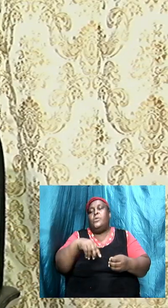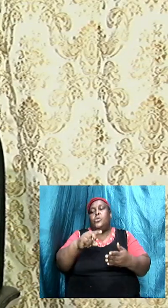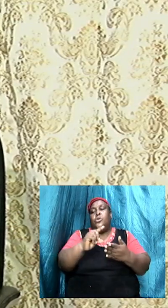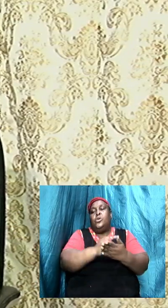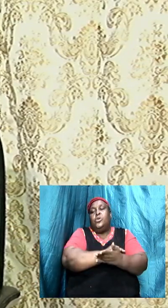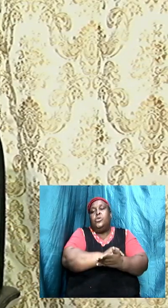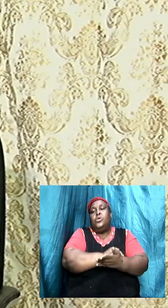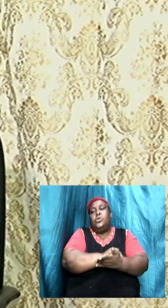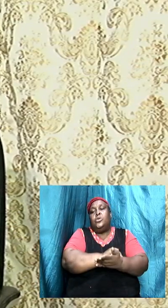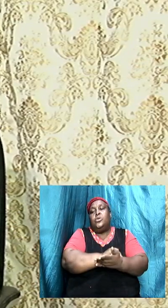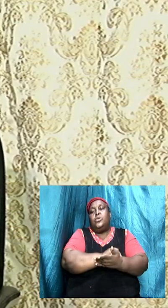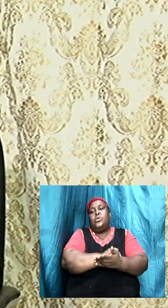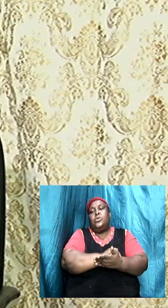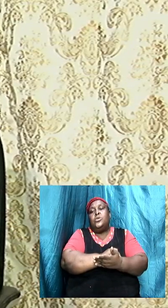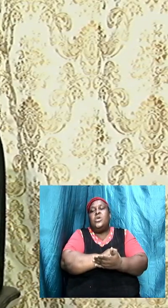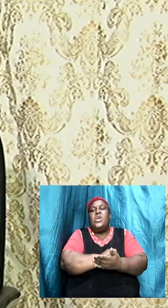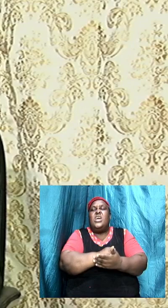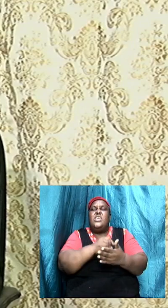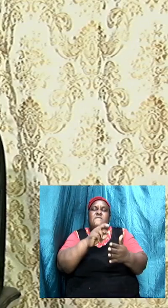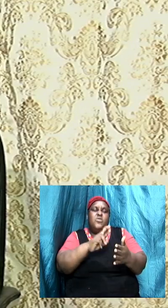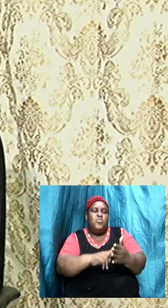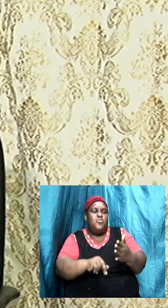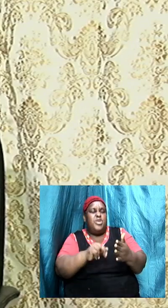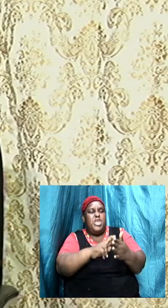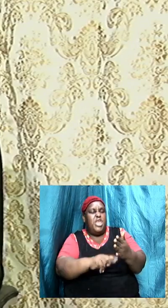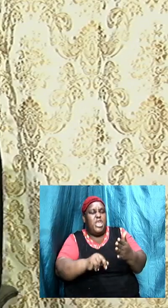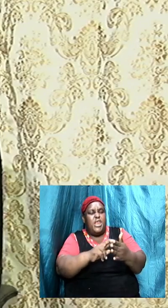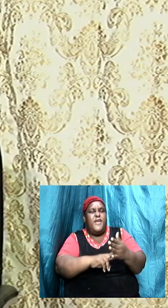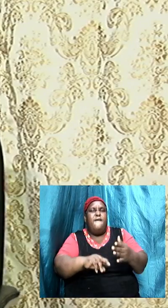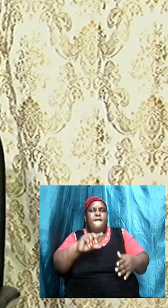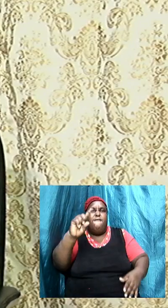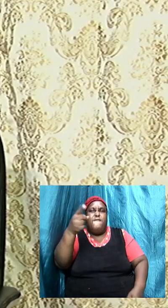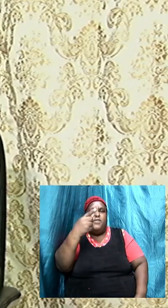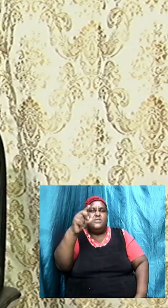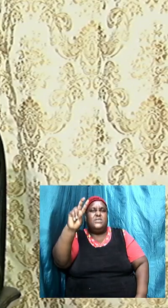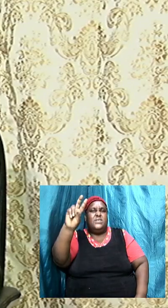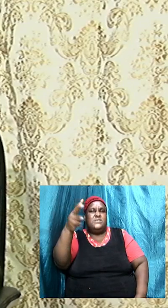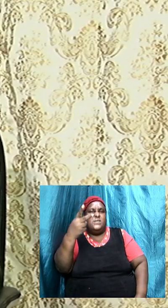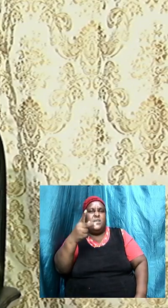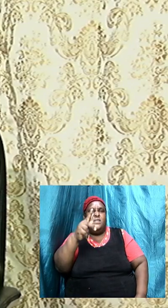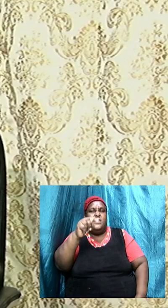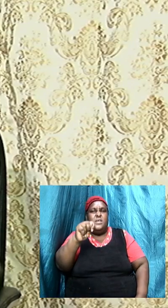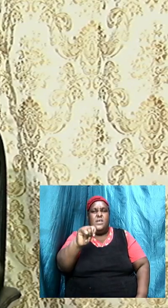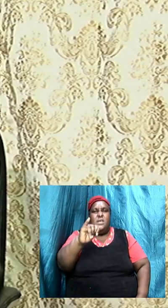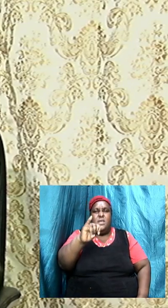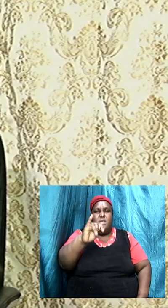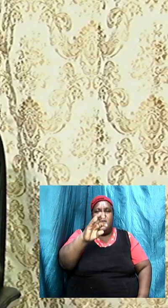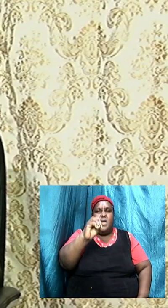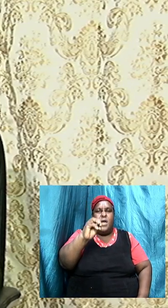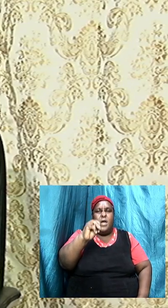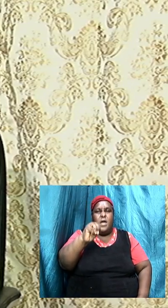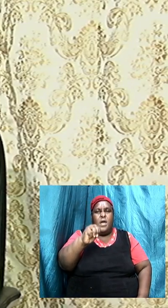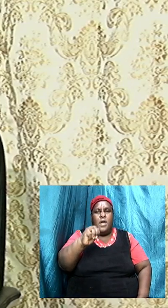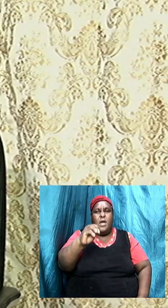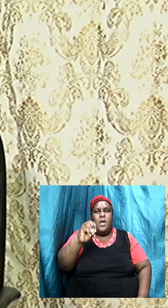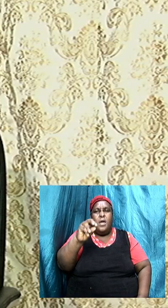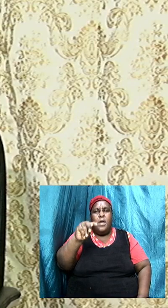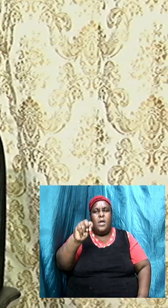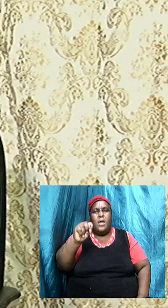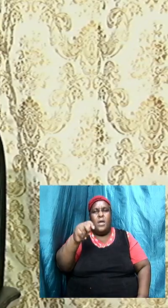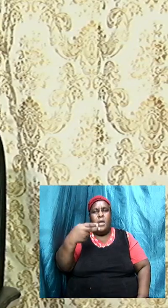through the book of Timothy, 1 and 2 Timothy, you will read the amount of time the apostle